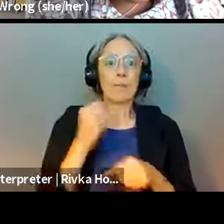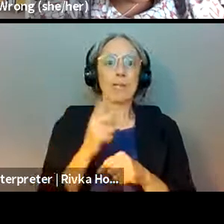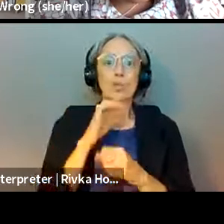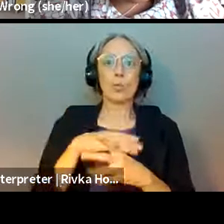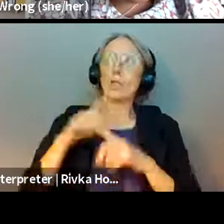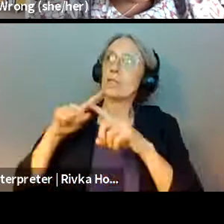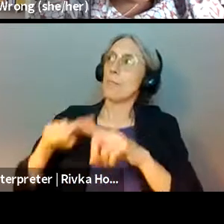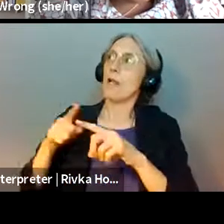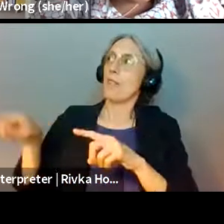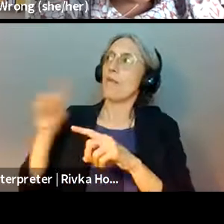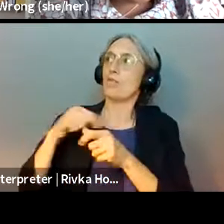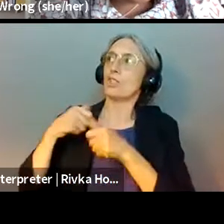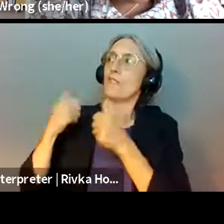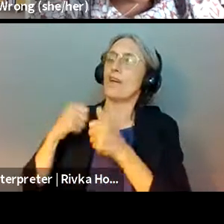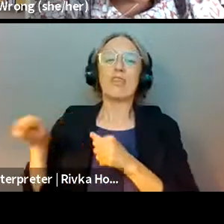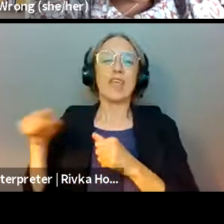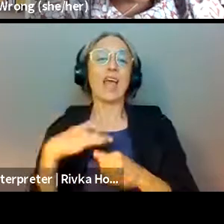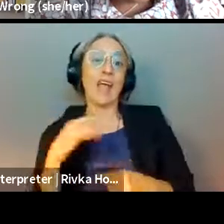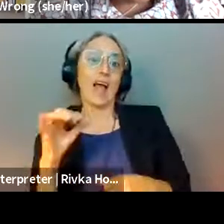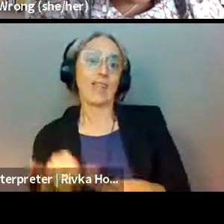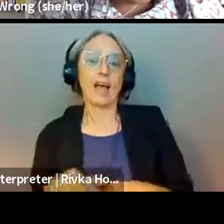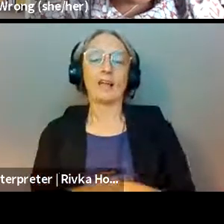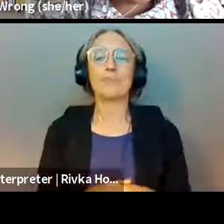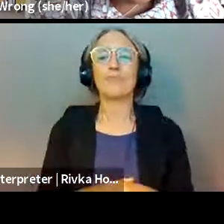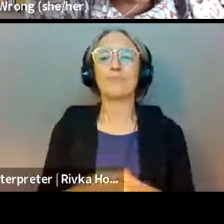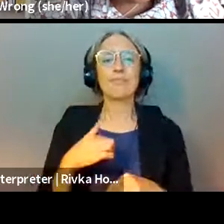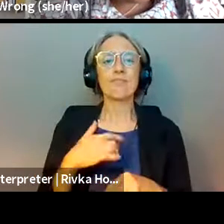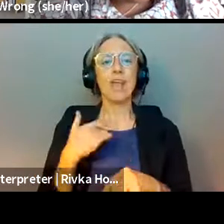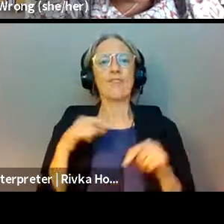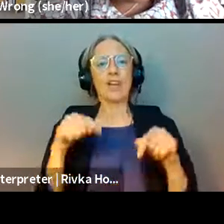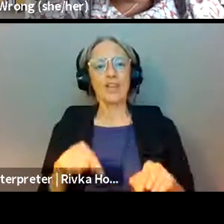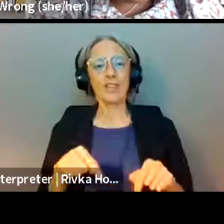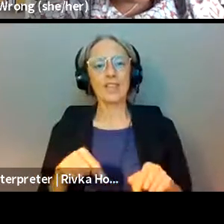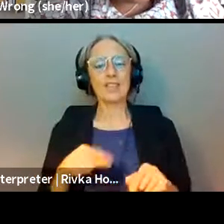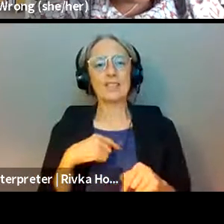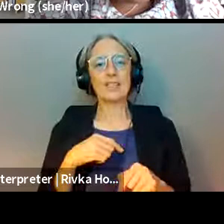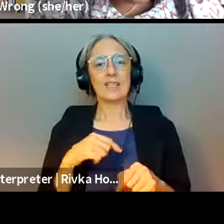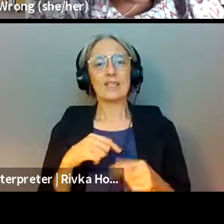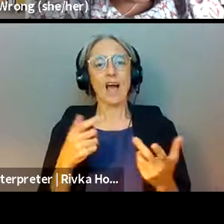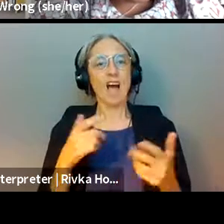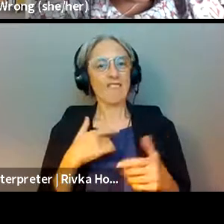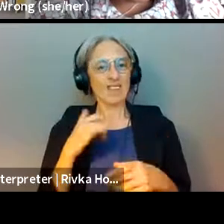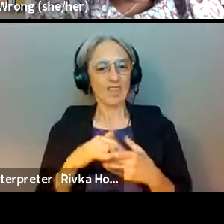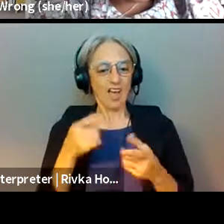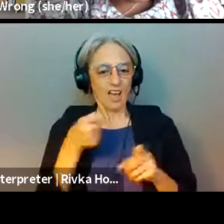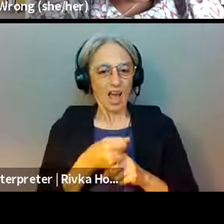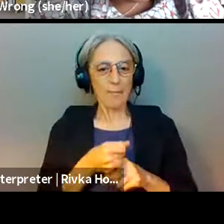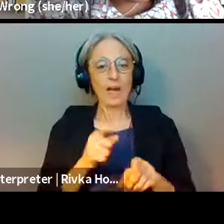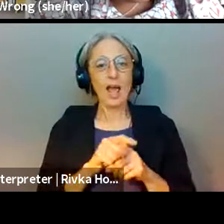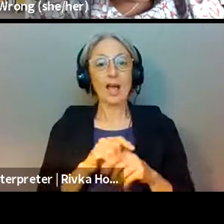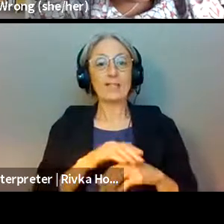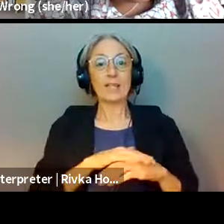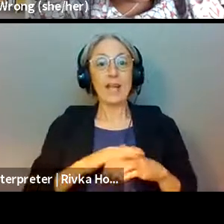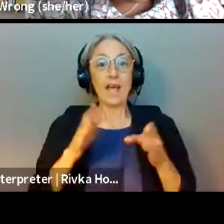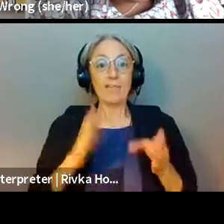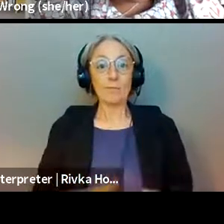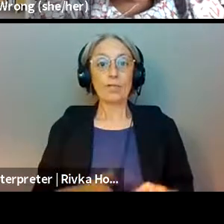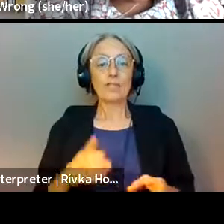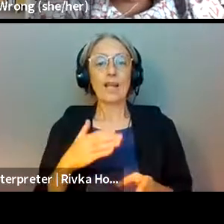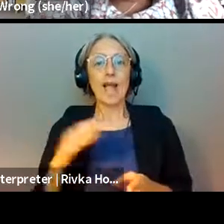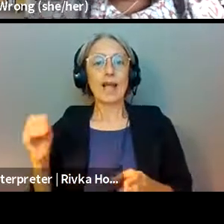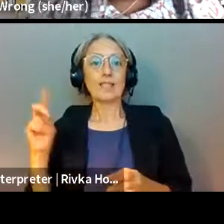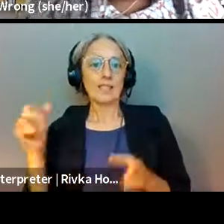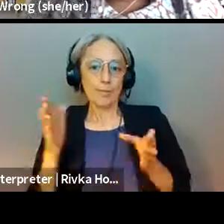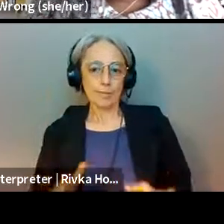which is how they like it. I feel this as both a Native and a disabled person. We are purposefully trapped in a